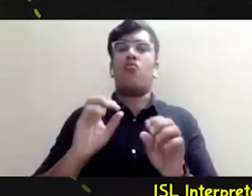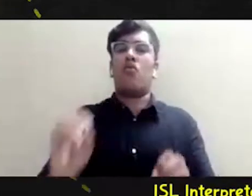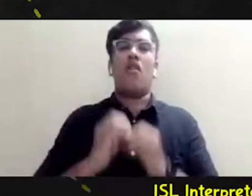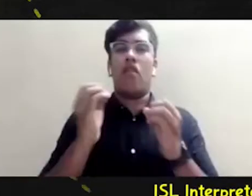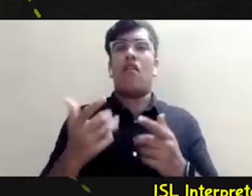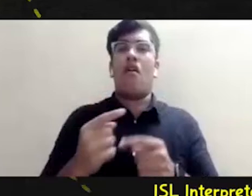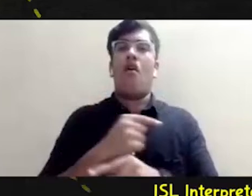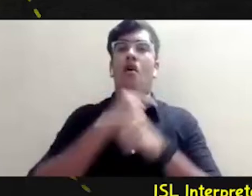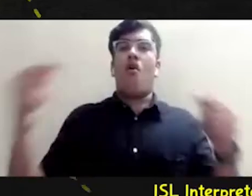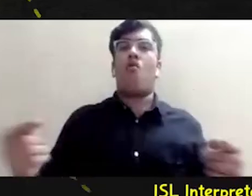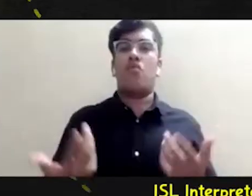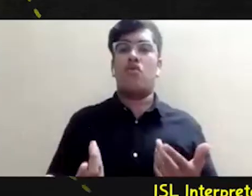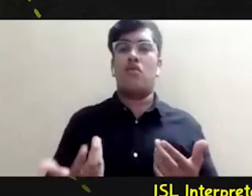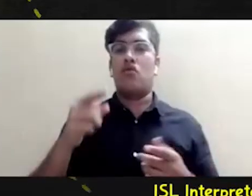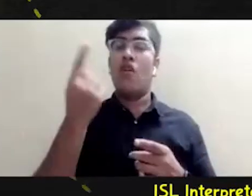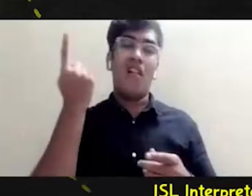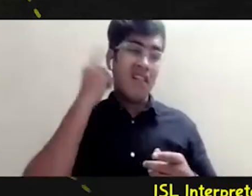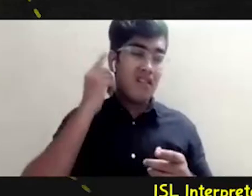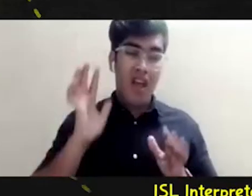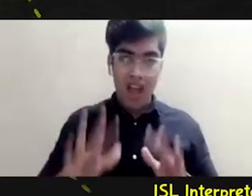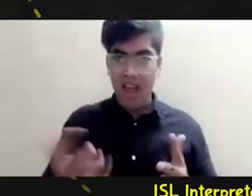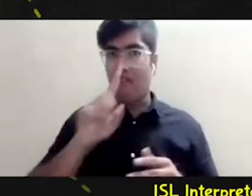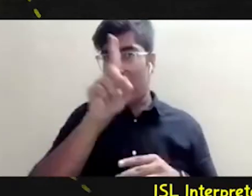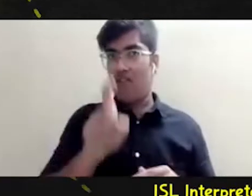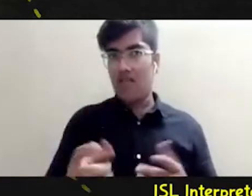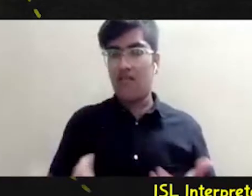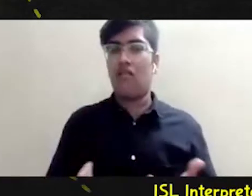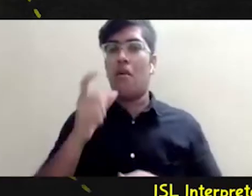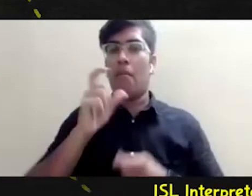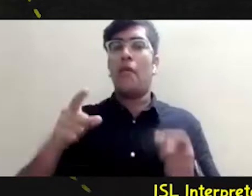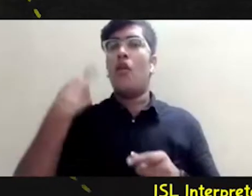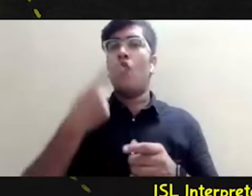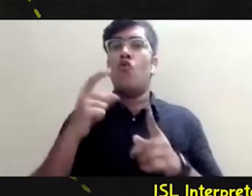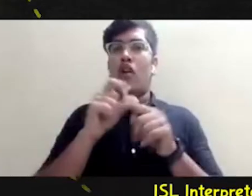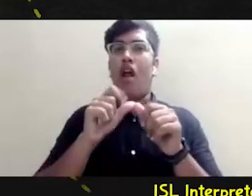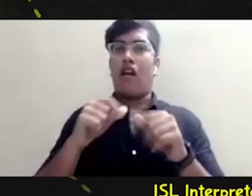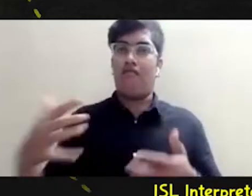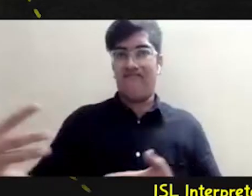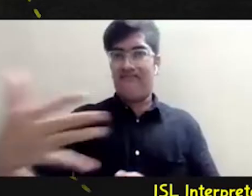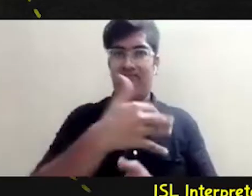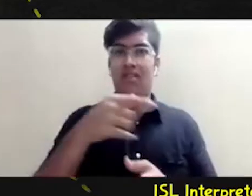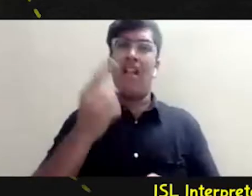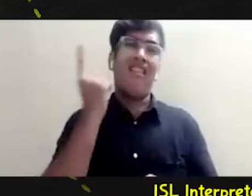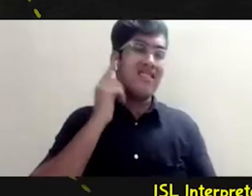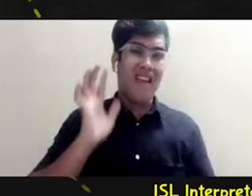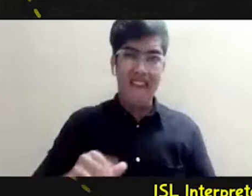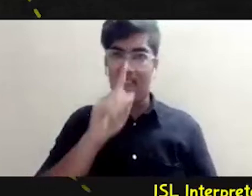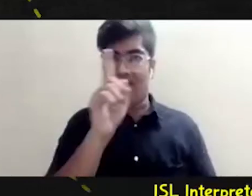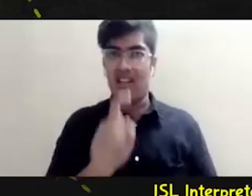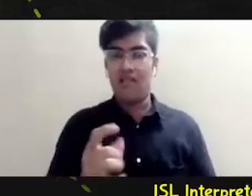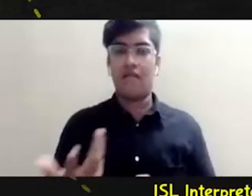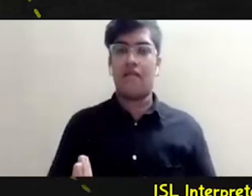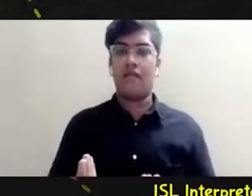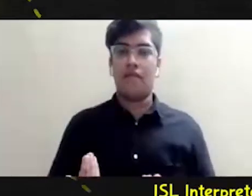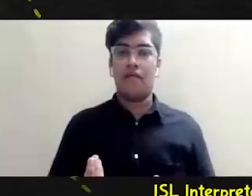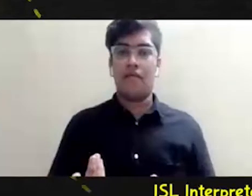So are you listening? Are people even listening who are collecting data? Listening as well, right? So